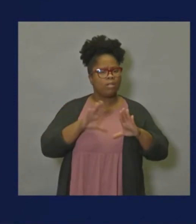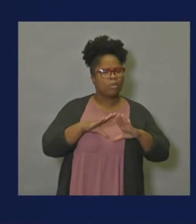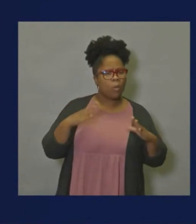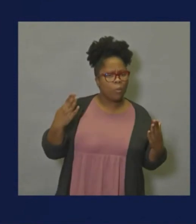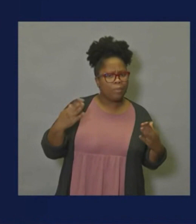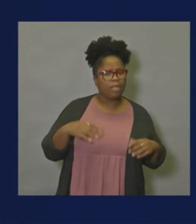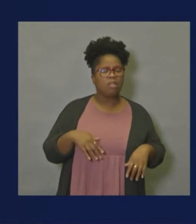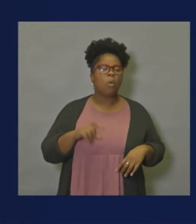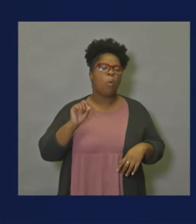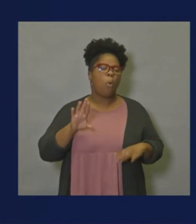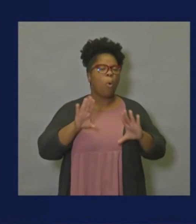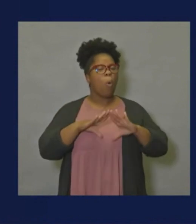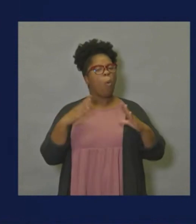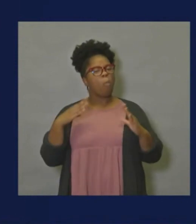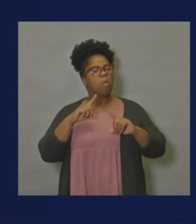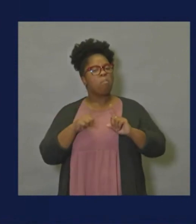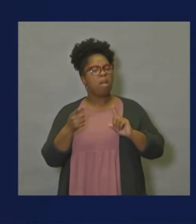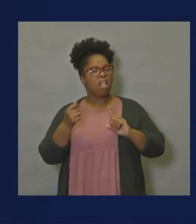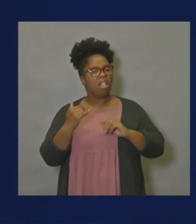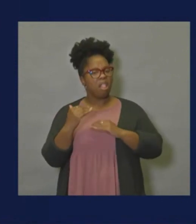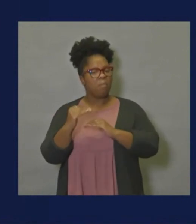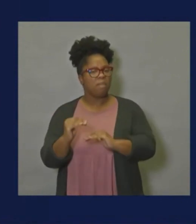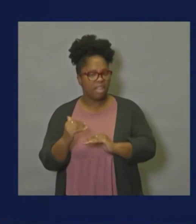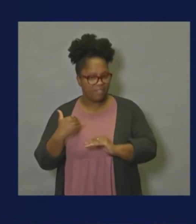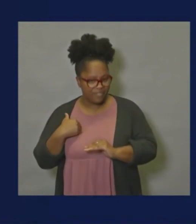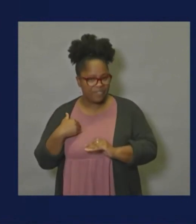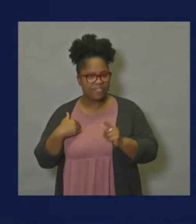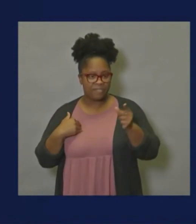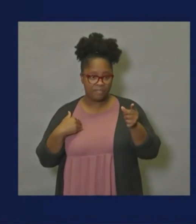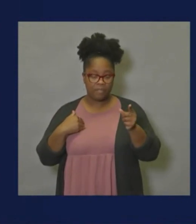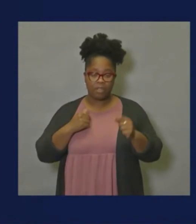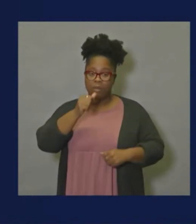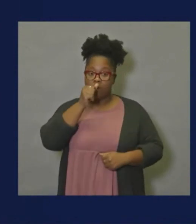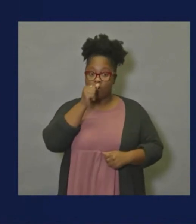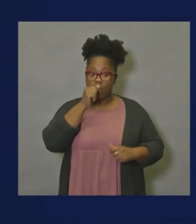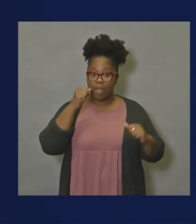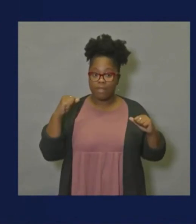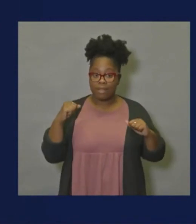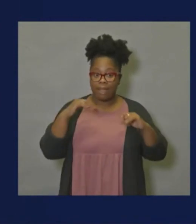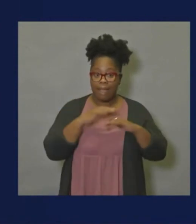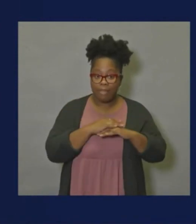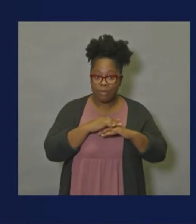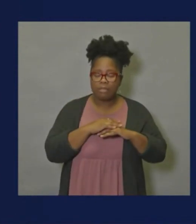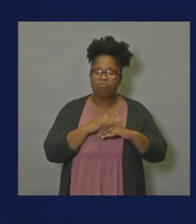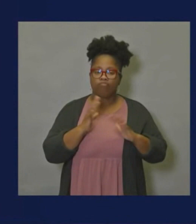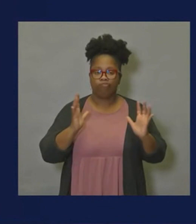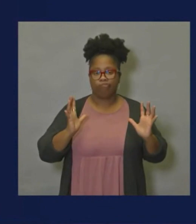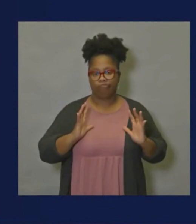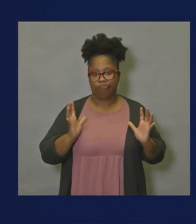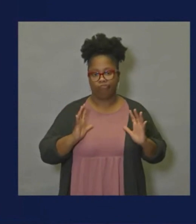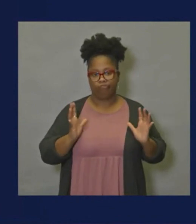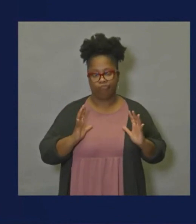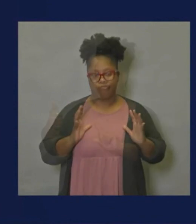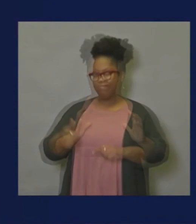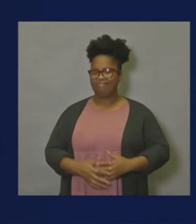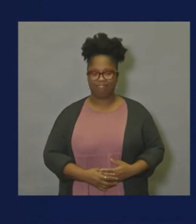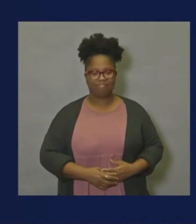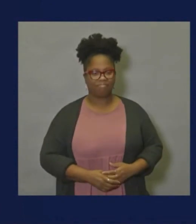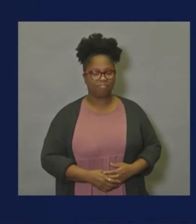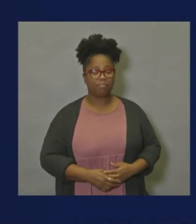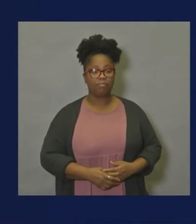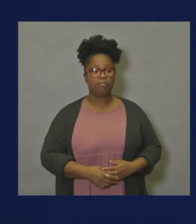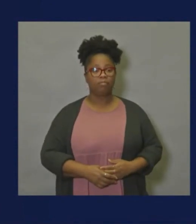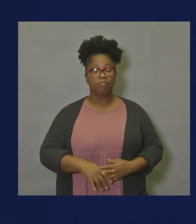Fitness facilities may reopen for outdoor operations. The personal care sector may reopen at 25%. And